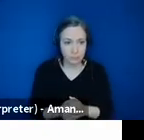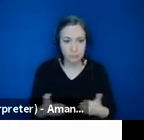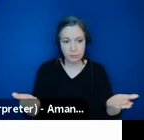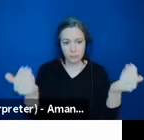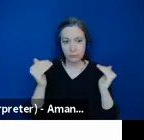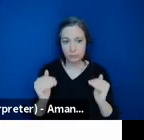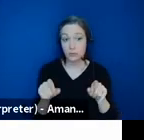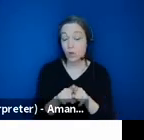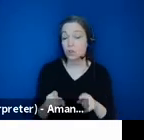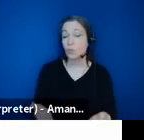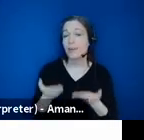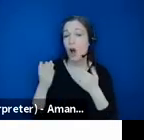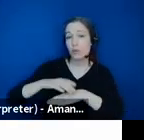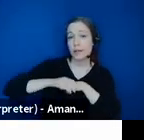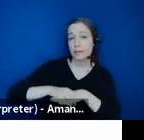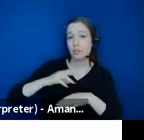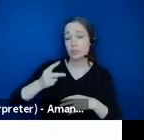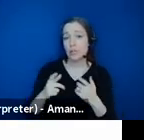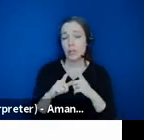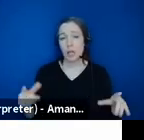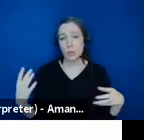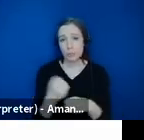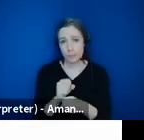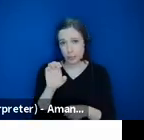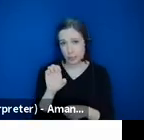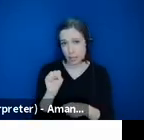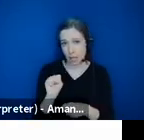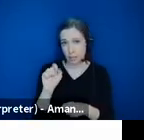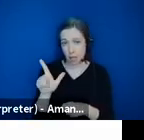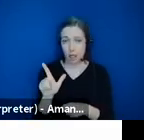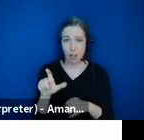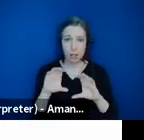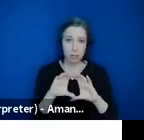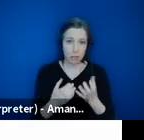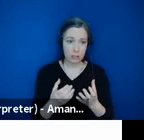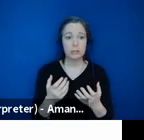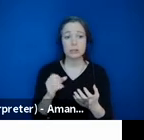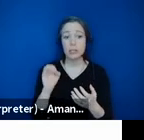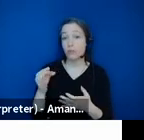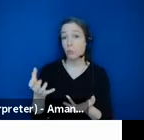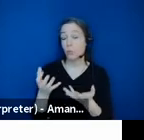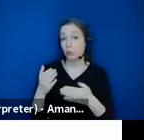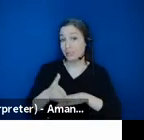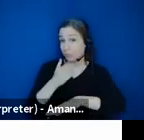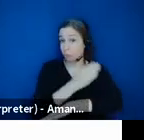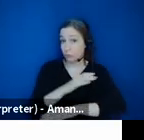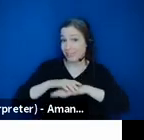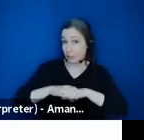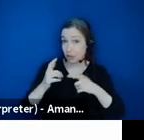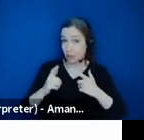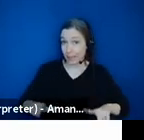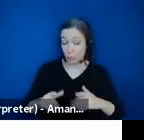program of ESL courses for those who wish to improve their English language skills. And those courses range from basic